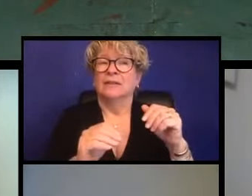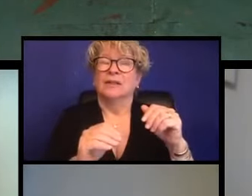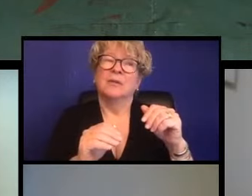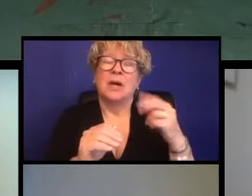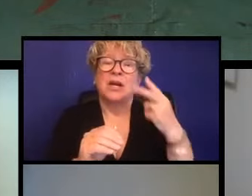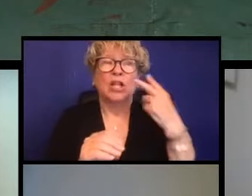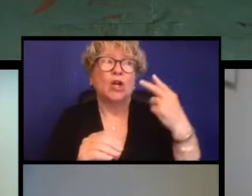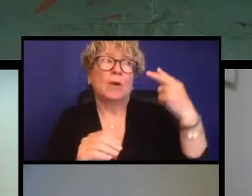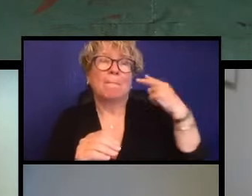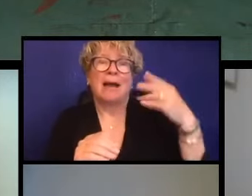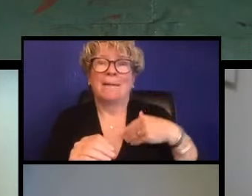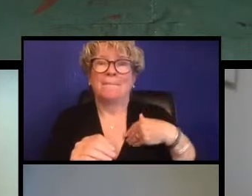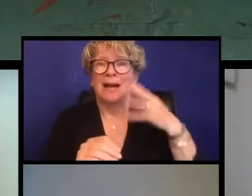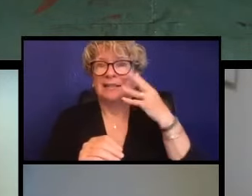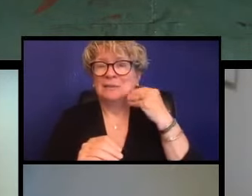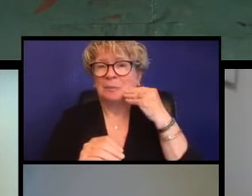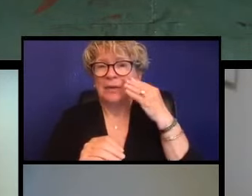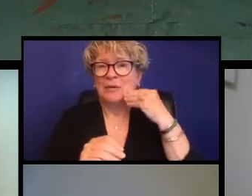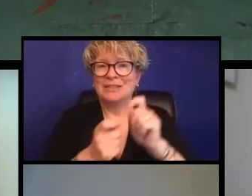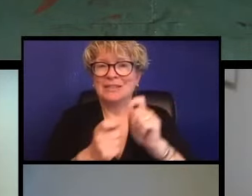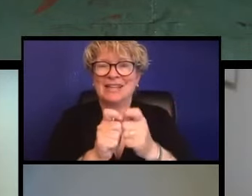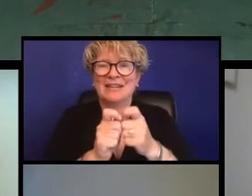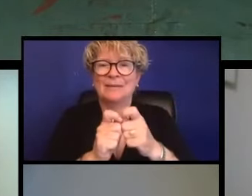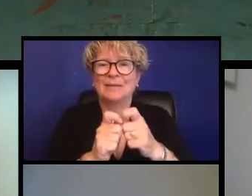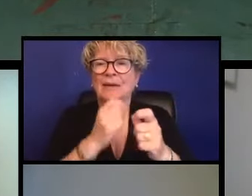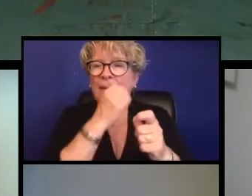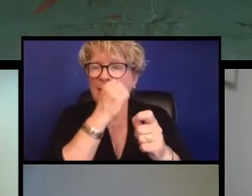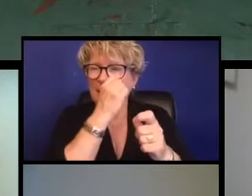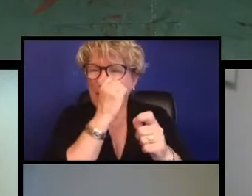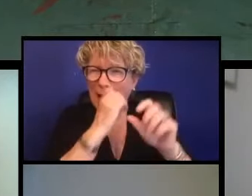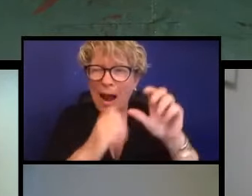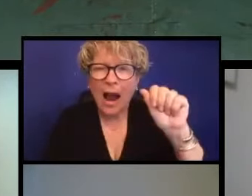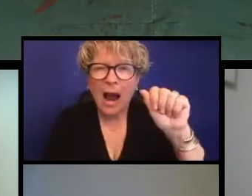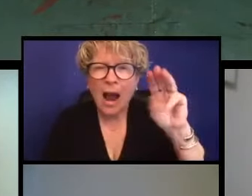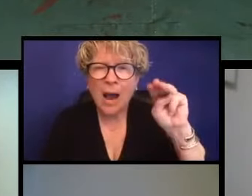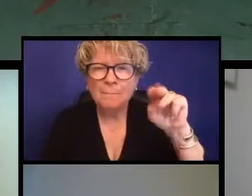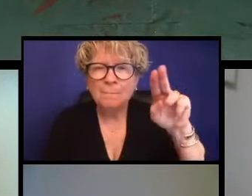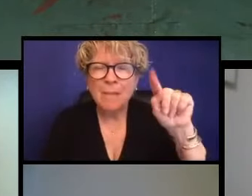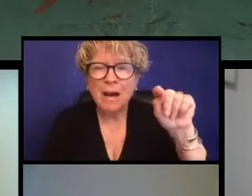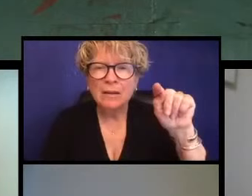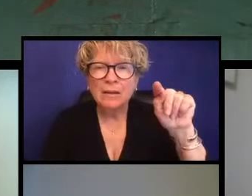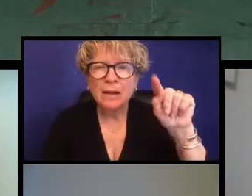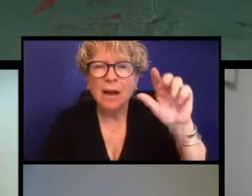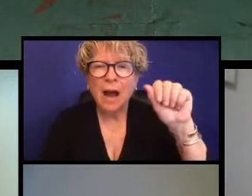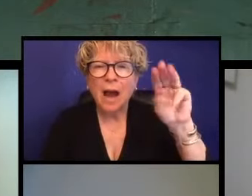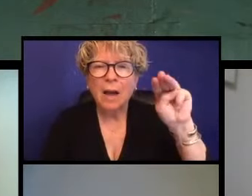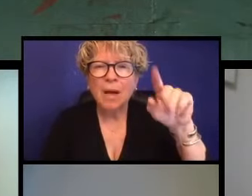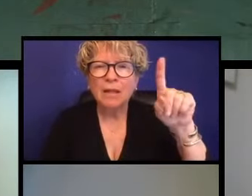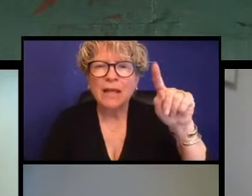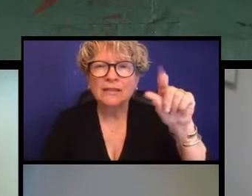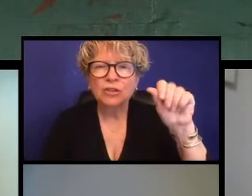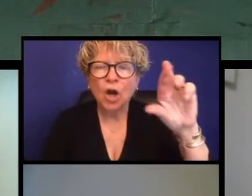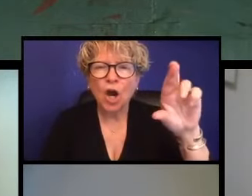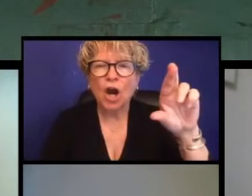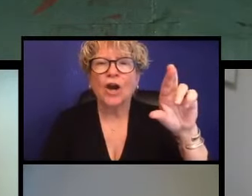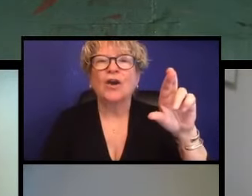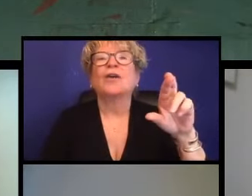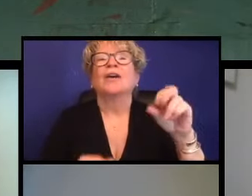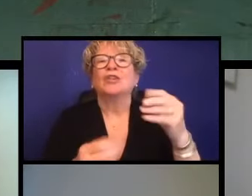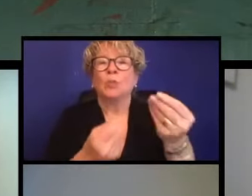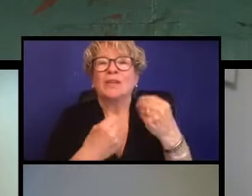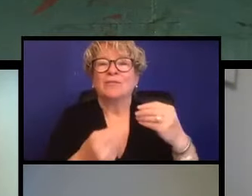history was getting Amel Omotar to give me the story, The Truth About Owls, for Kaleidoscope